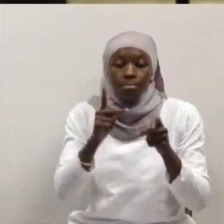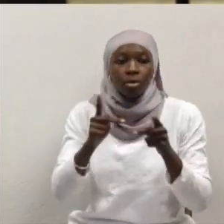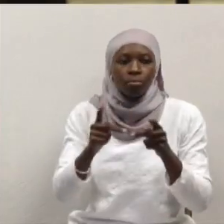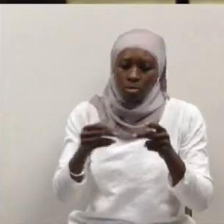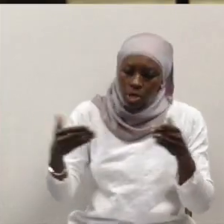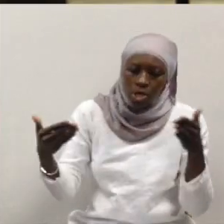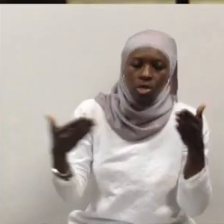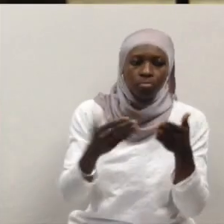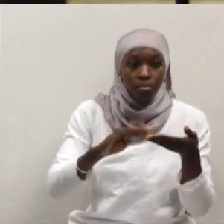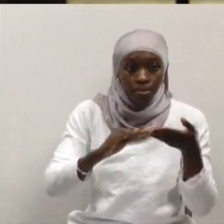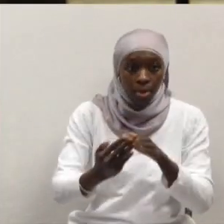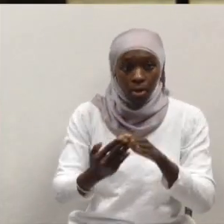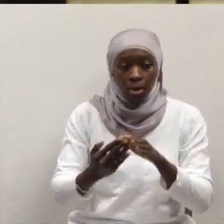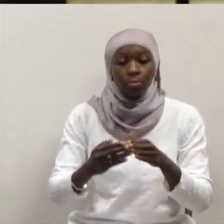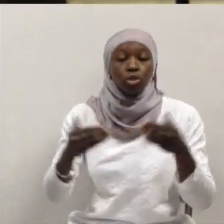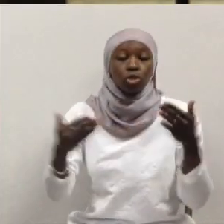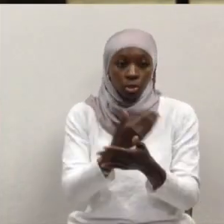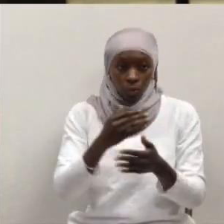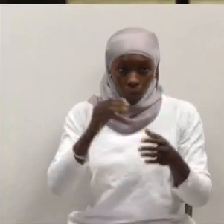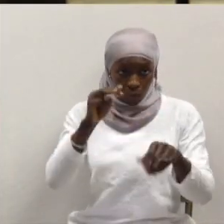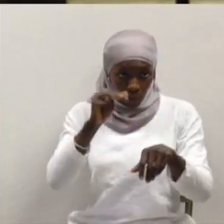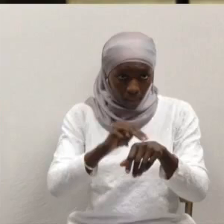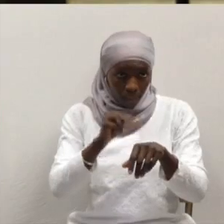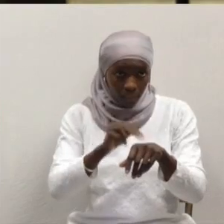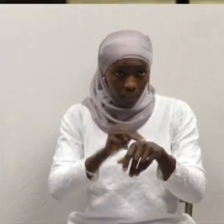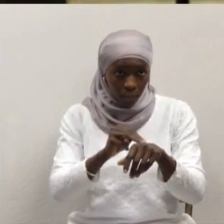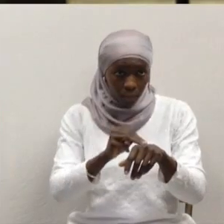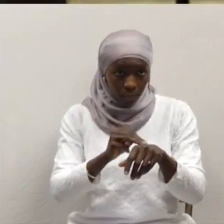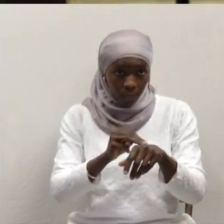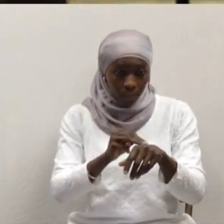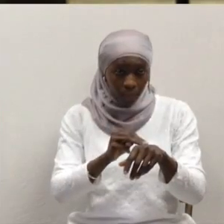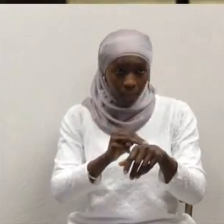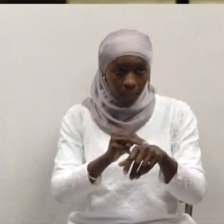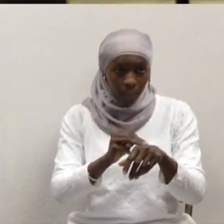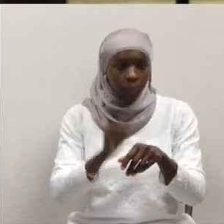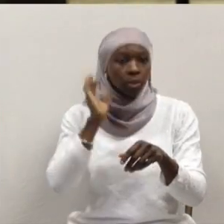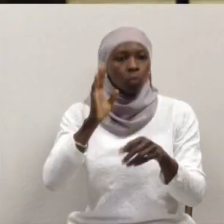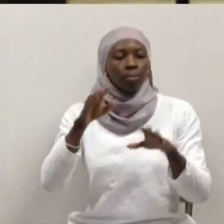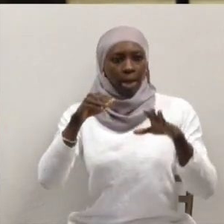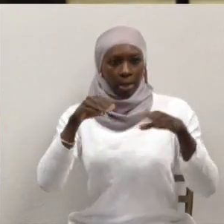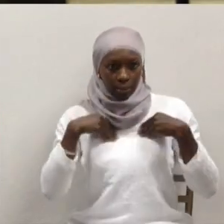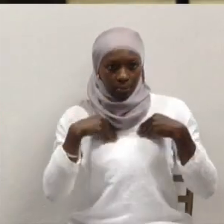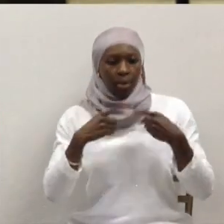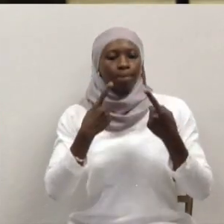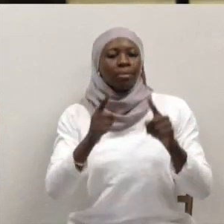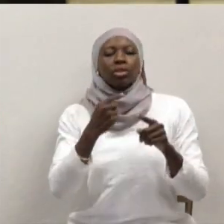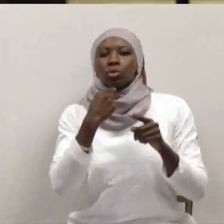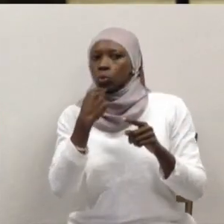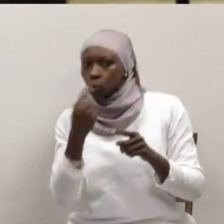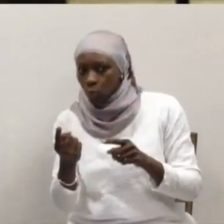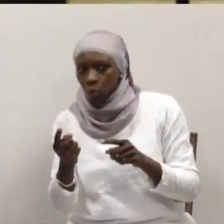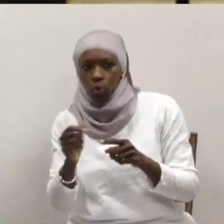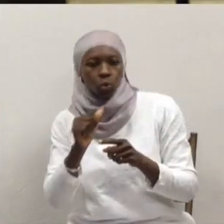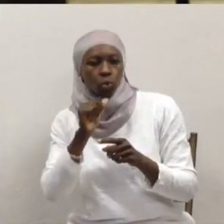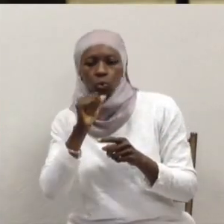Prophet would be accepted in the community. They would be accepted, but they would be told not to stay in so that they don't